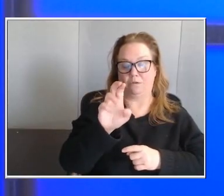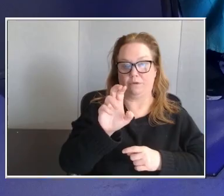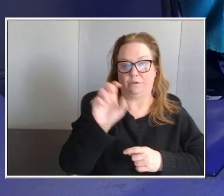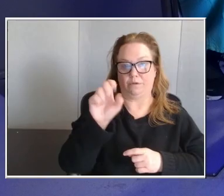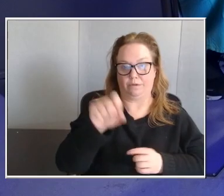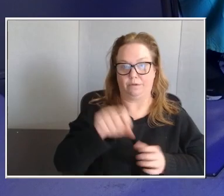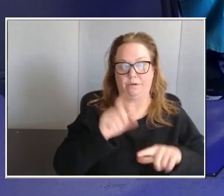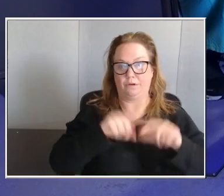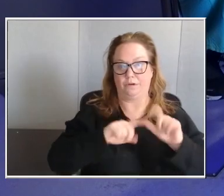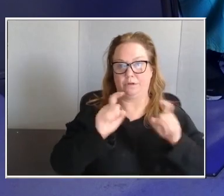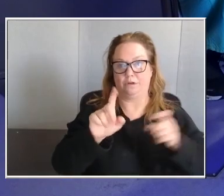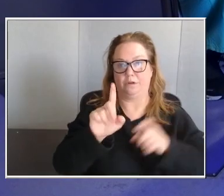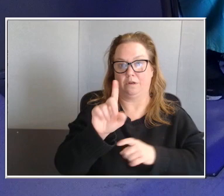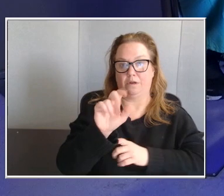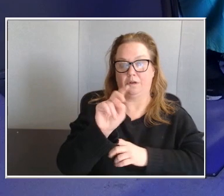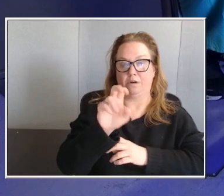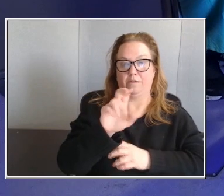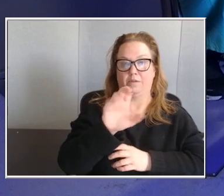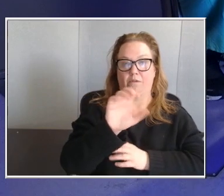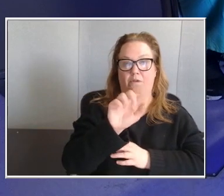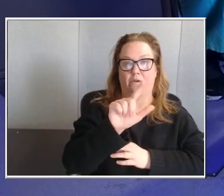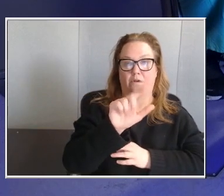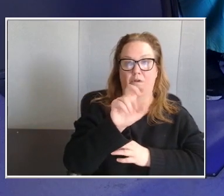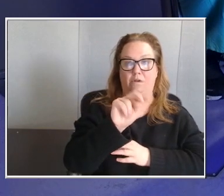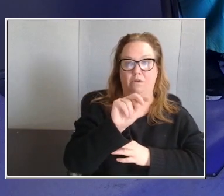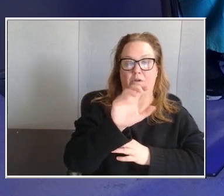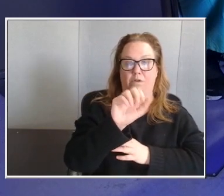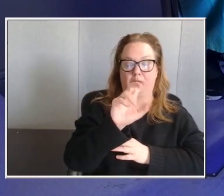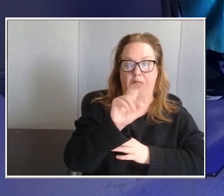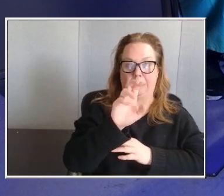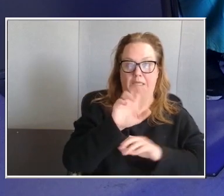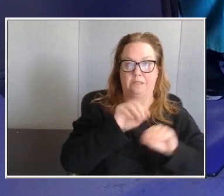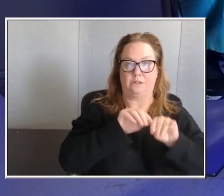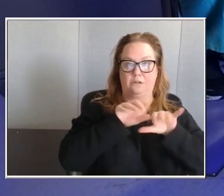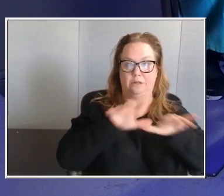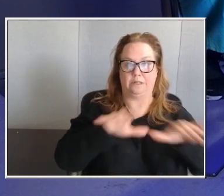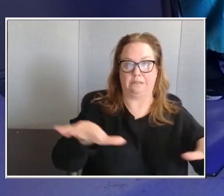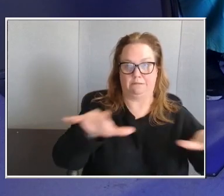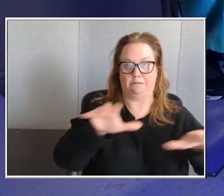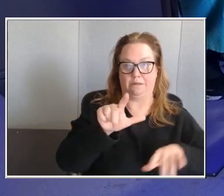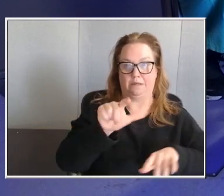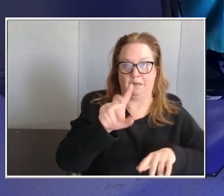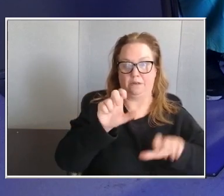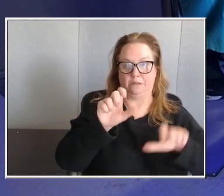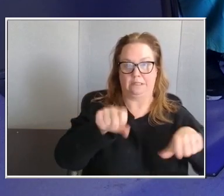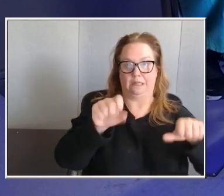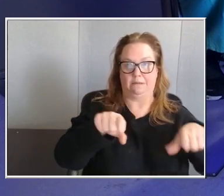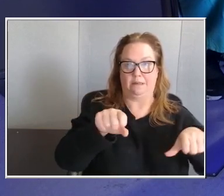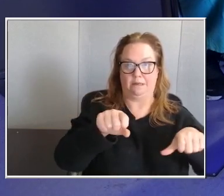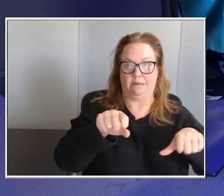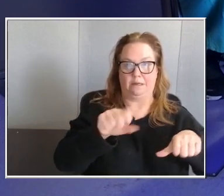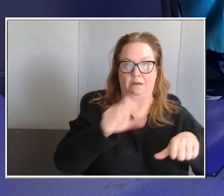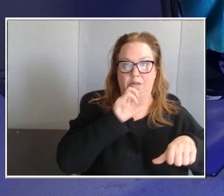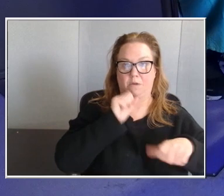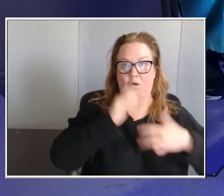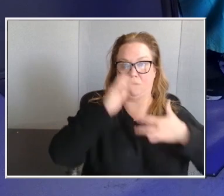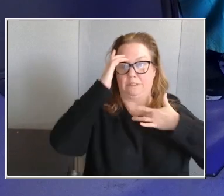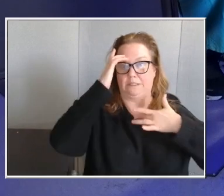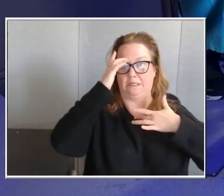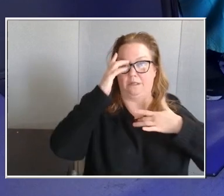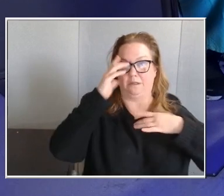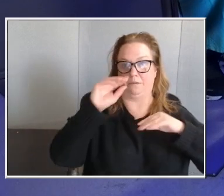Because when we think about the colon cancer dynamics, it drains right into the liver, so Yes. there's still likely to be some old disease. Then you put people